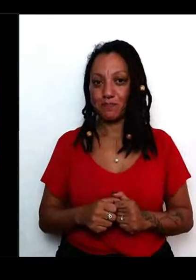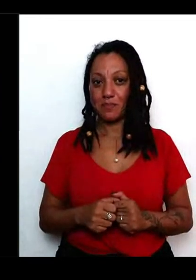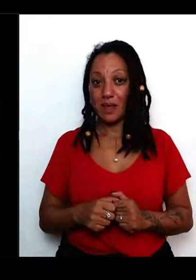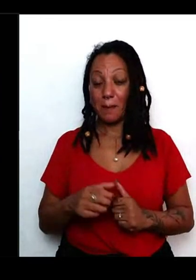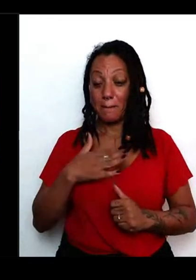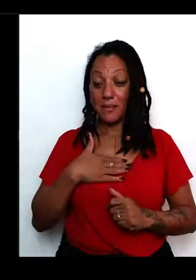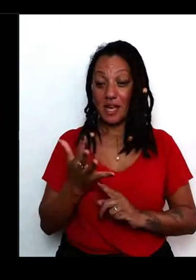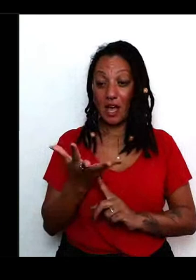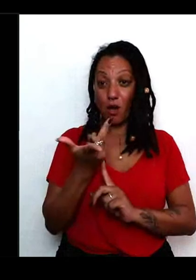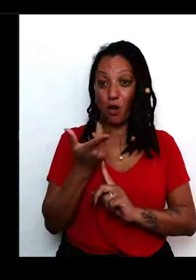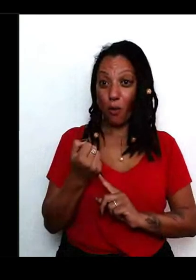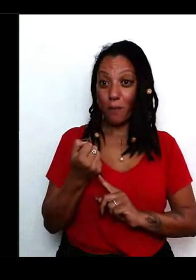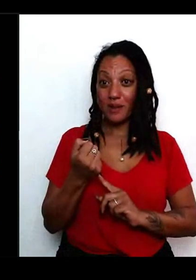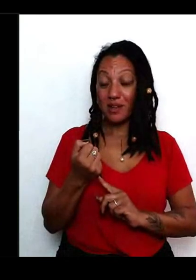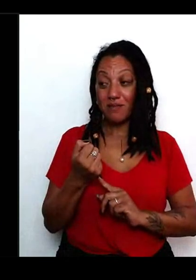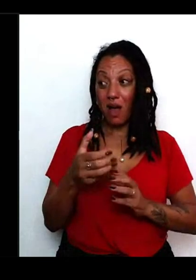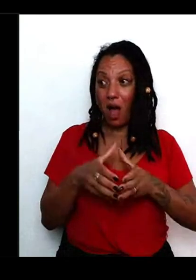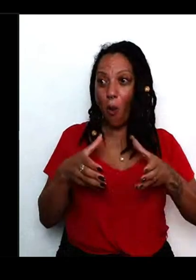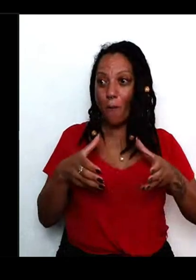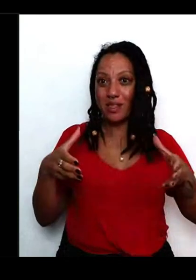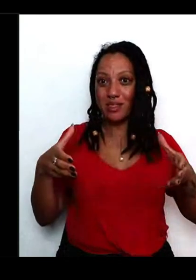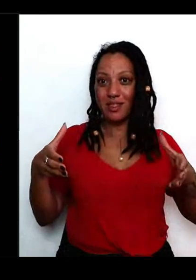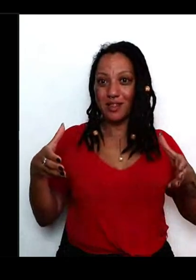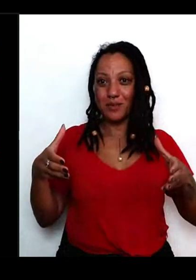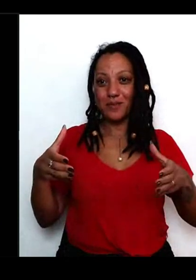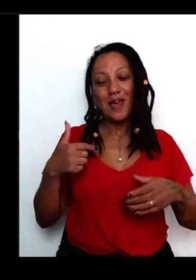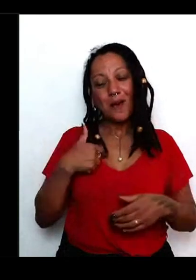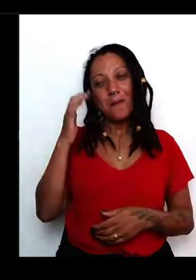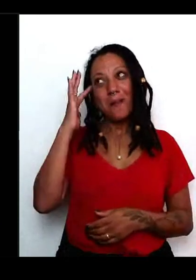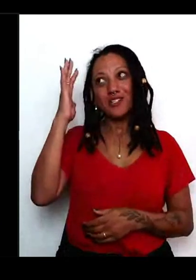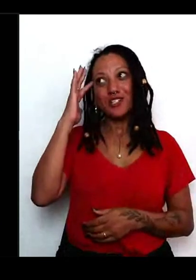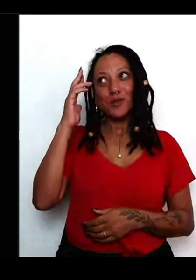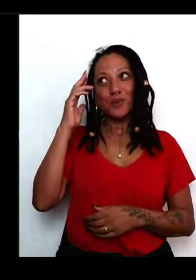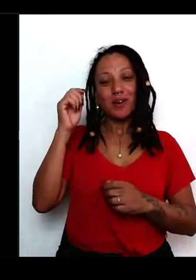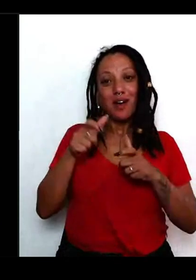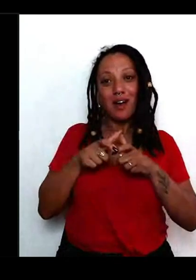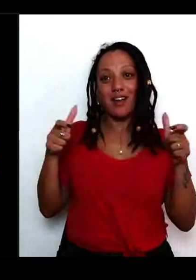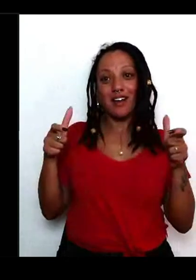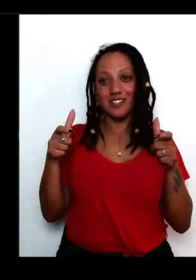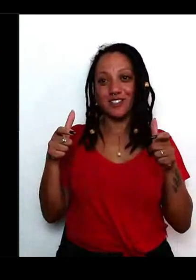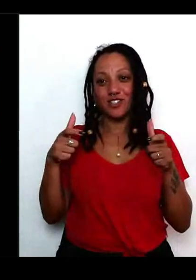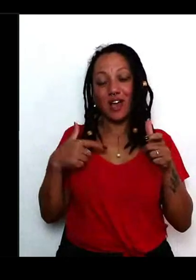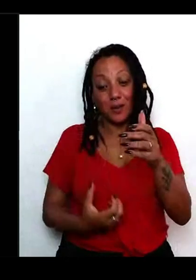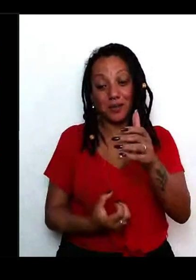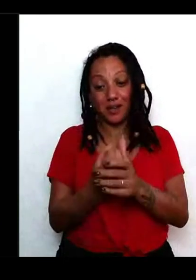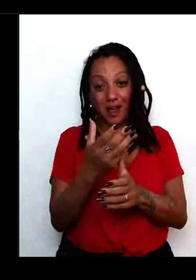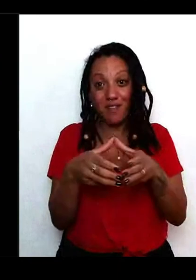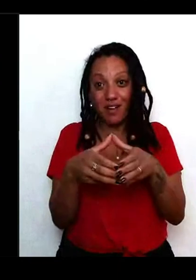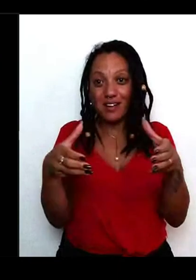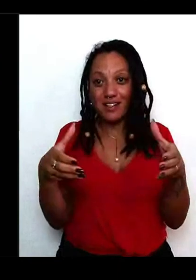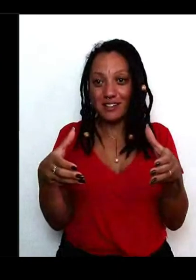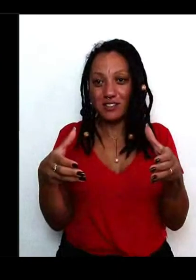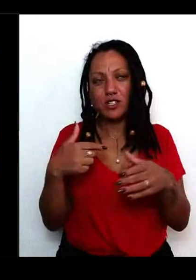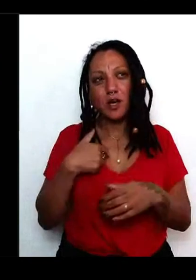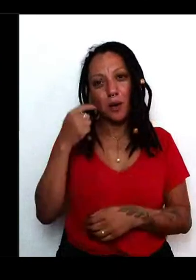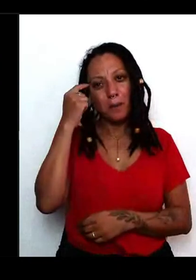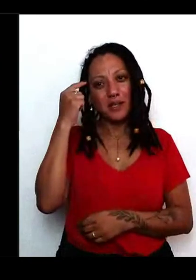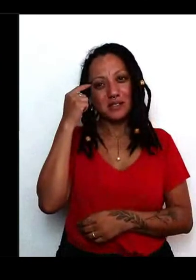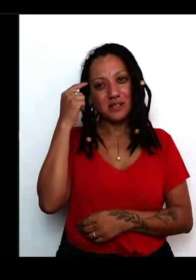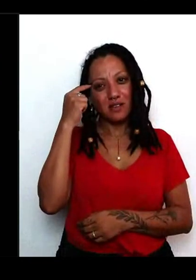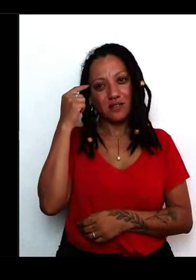thought big I even envisioned doing a piece in the Grand Canyon filling it with smoke having the Smoke Clear